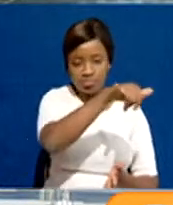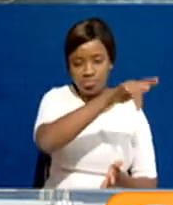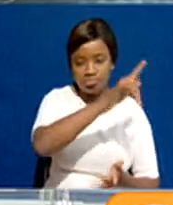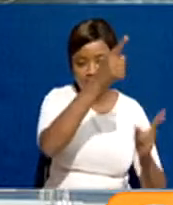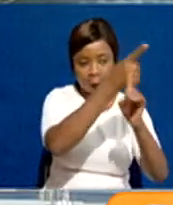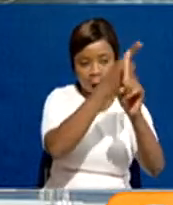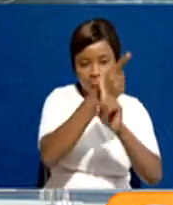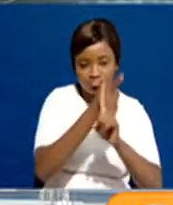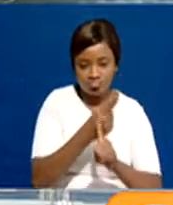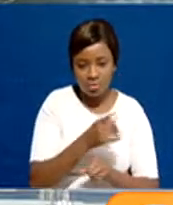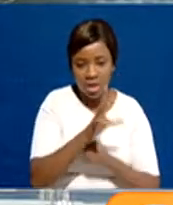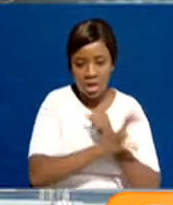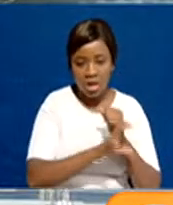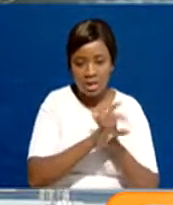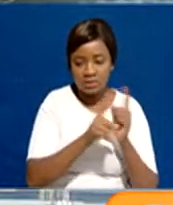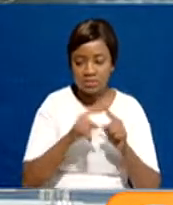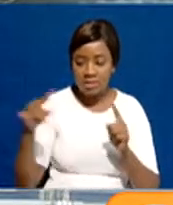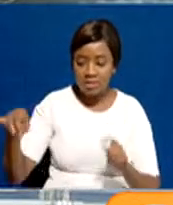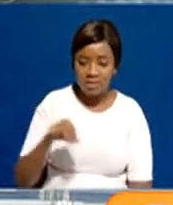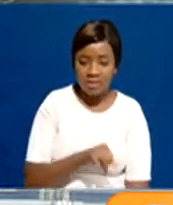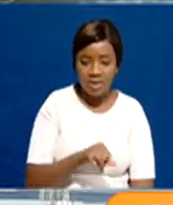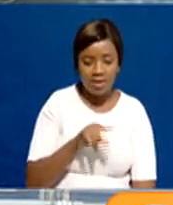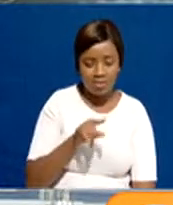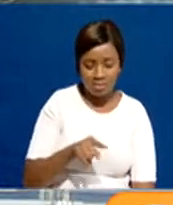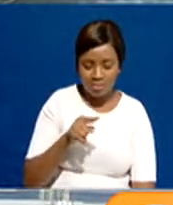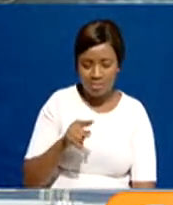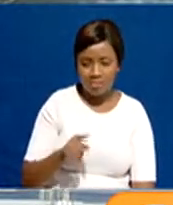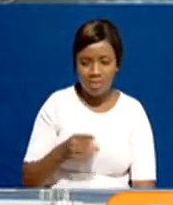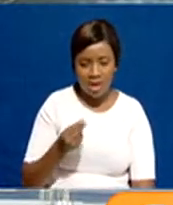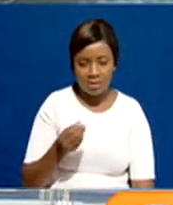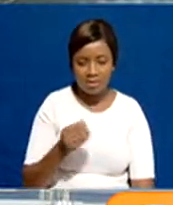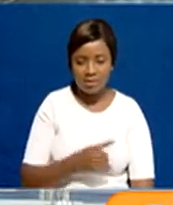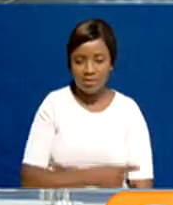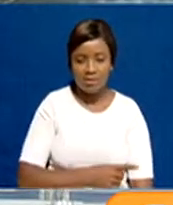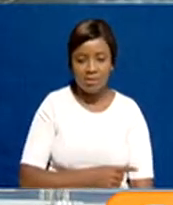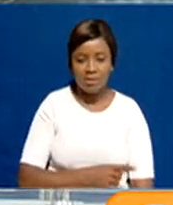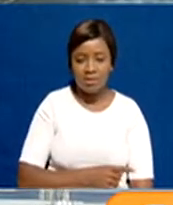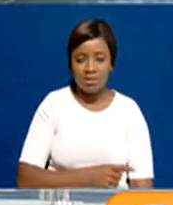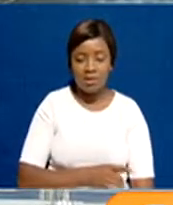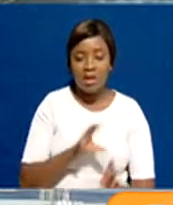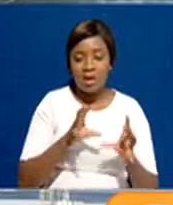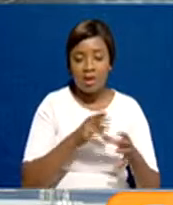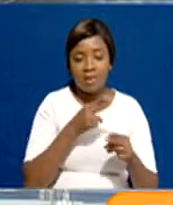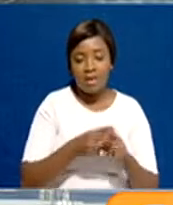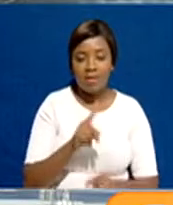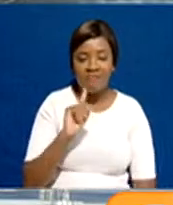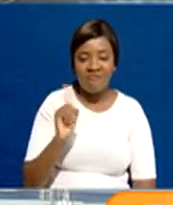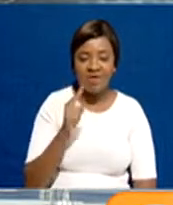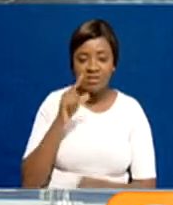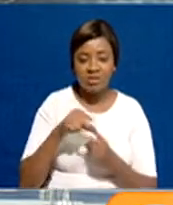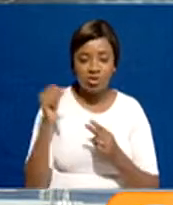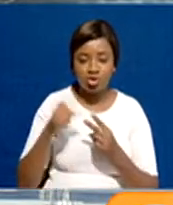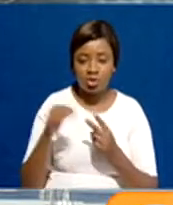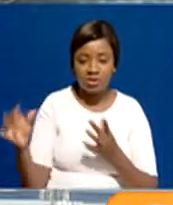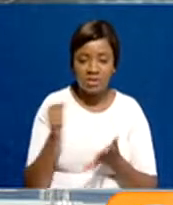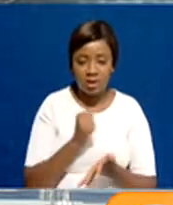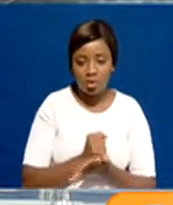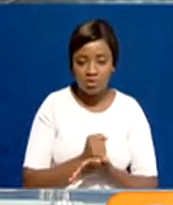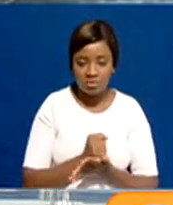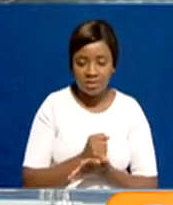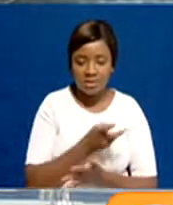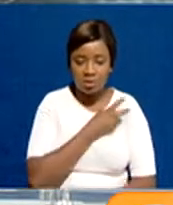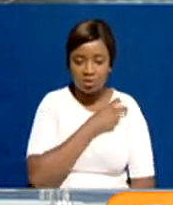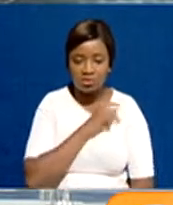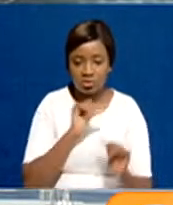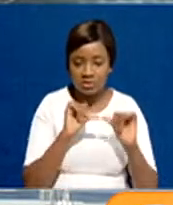Television claimed that they paid thousands of shillings to a company named First Choice Recruitment and